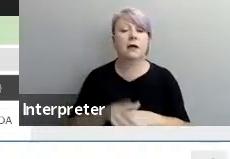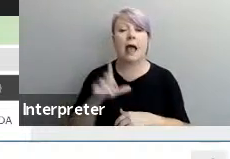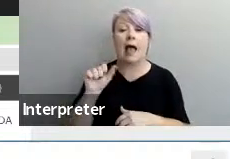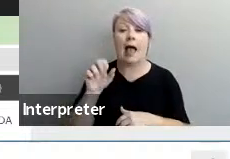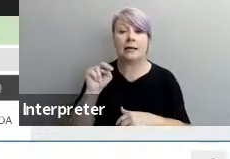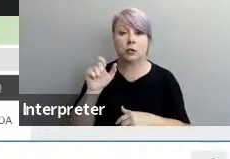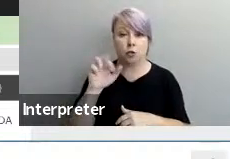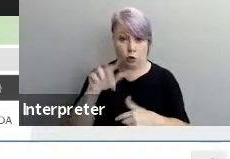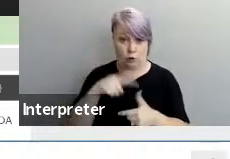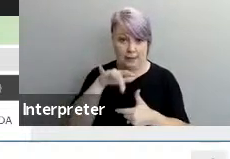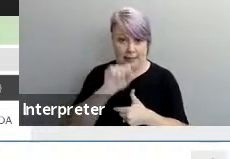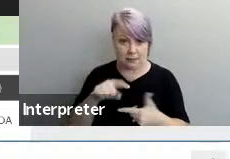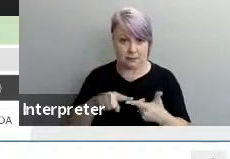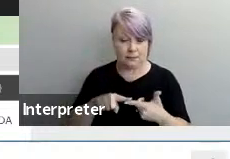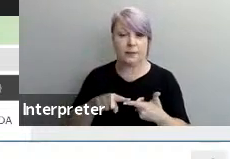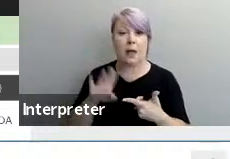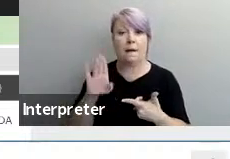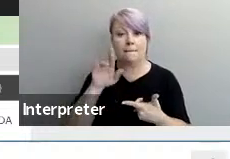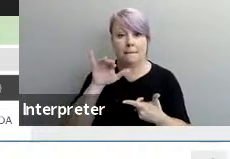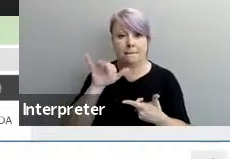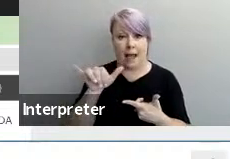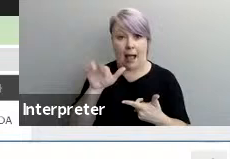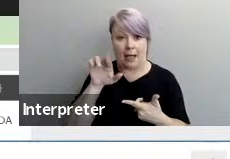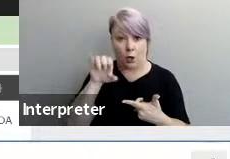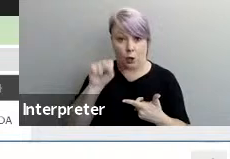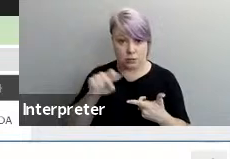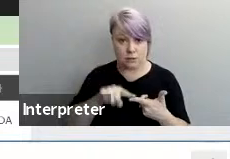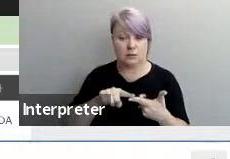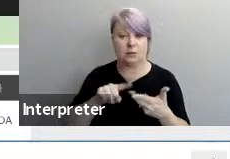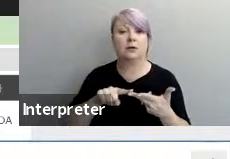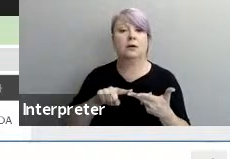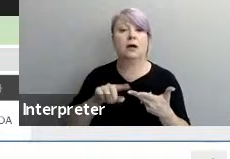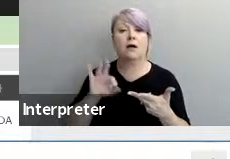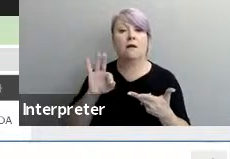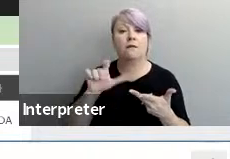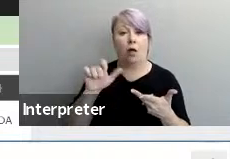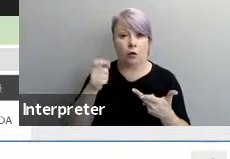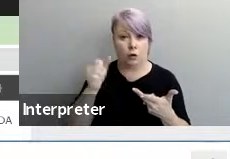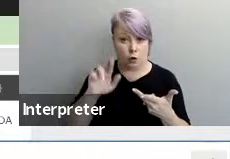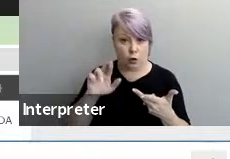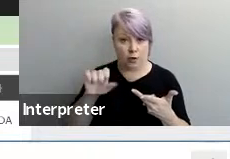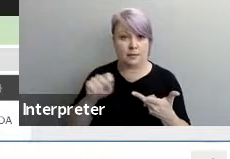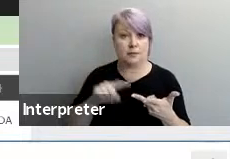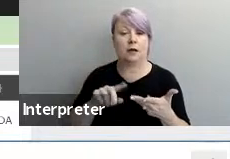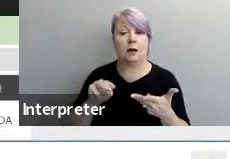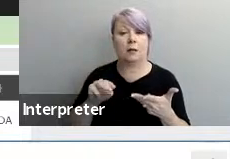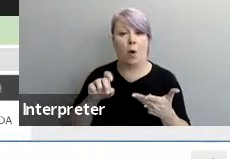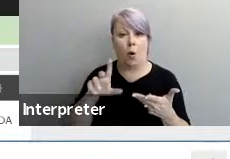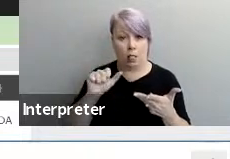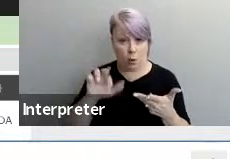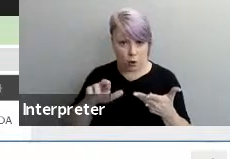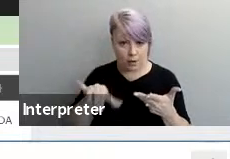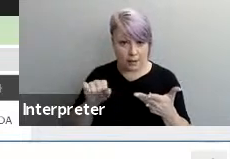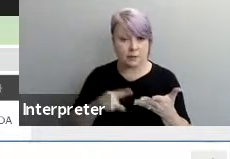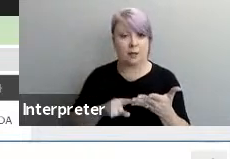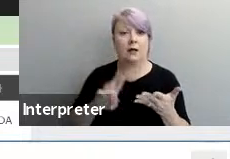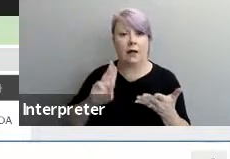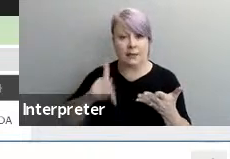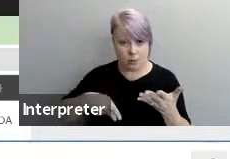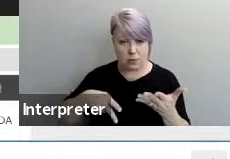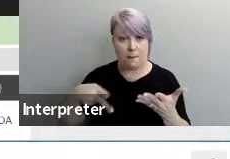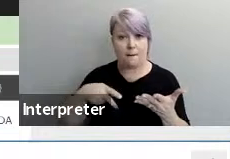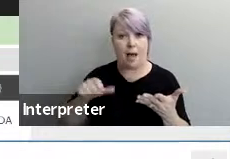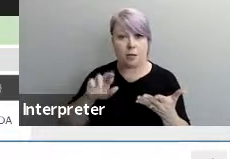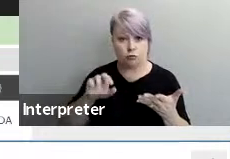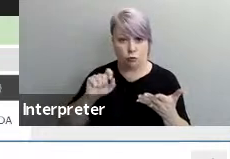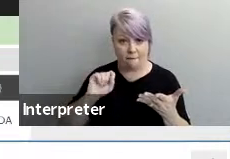Director Adkin? Yes. Director Byers? Yes. Director Faulkner? Yes. Director Mueller? Yes. Vice President